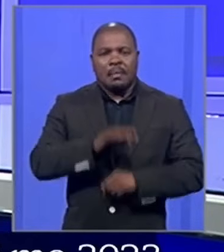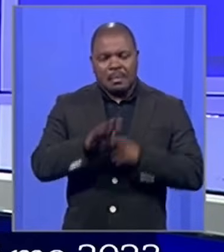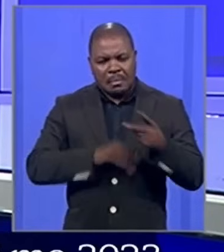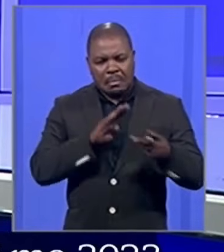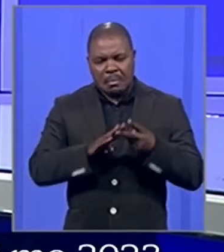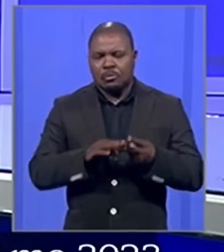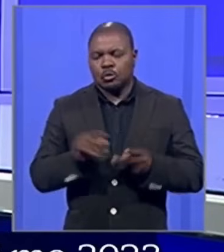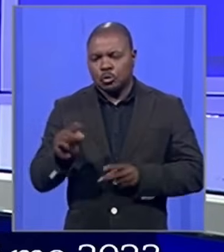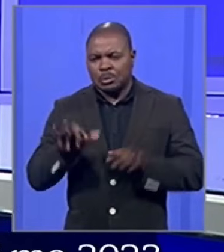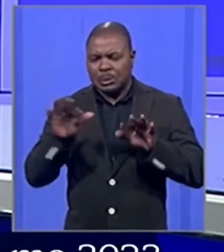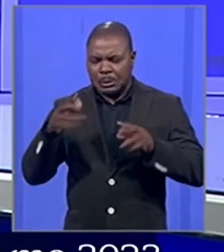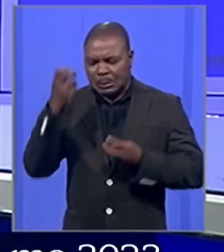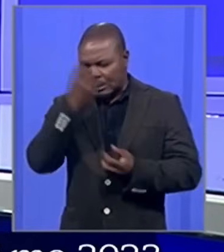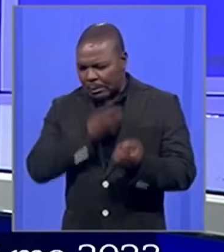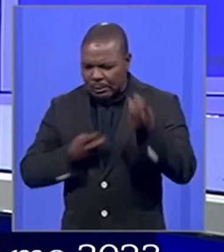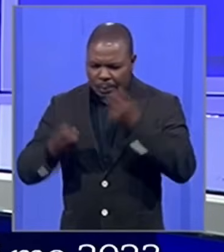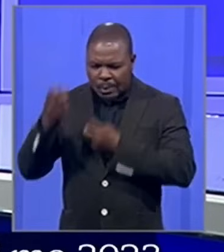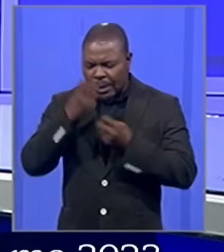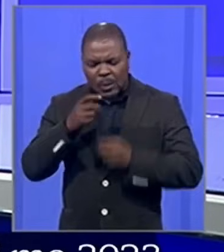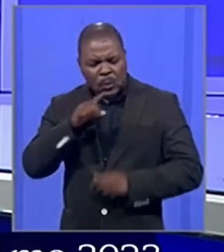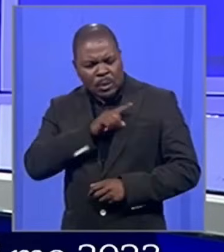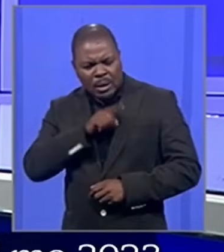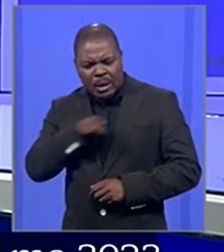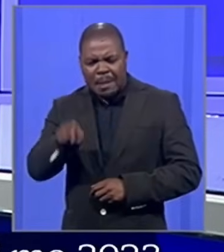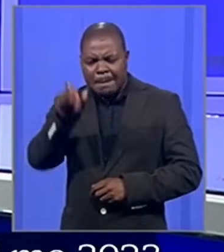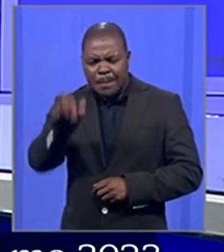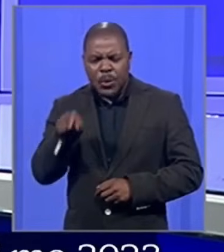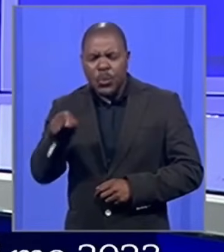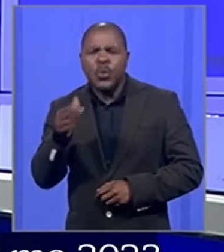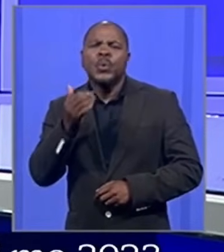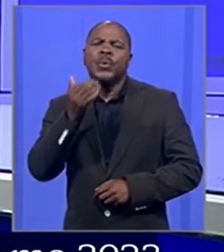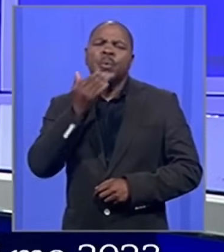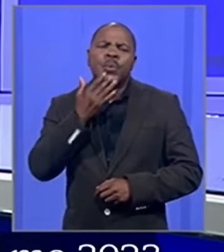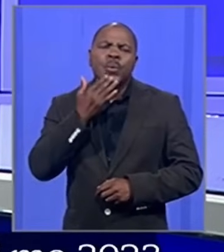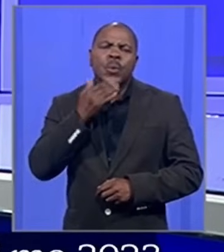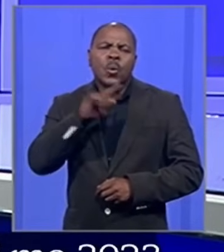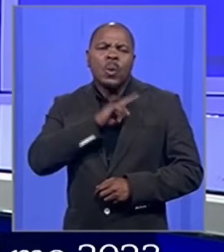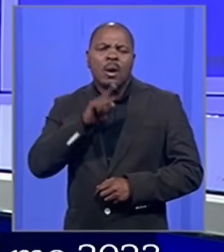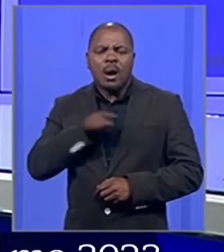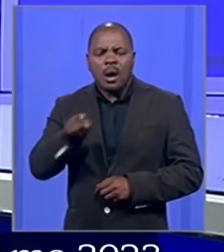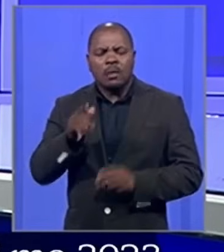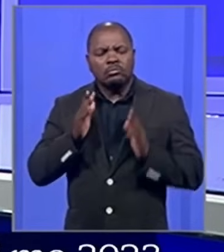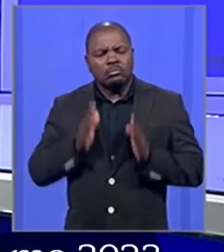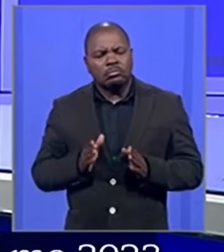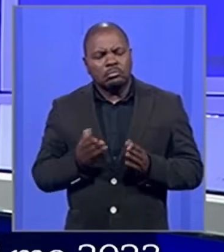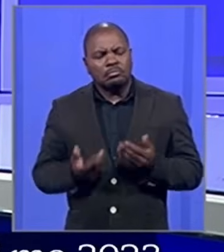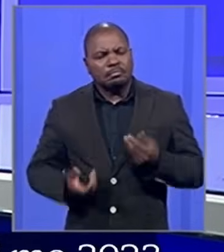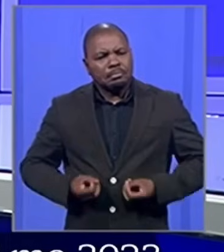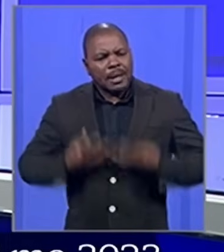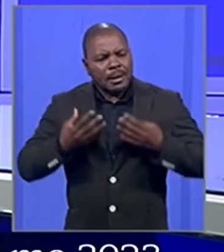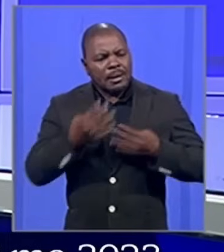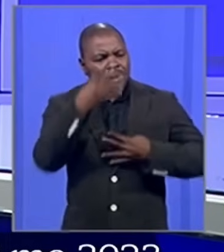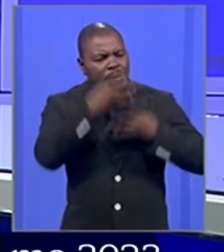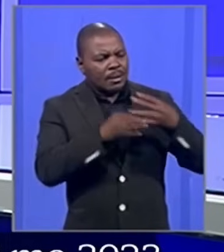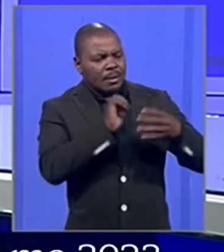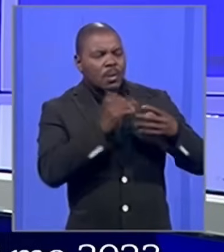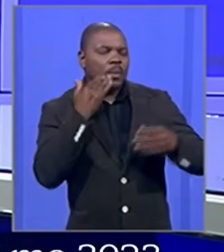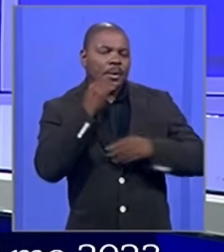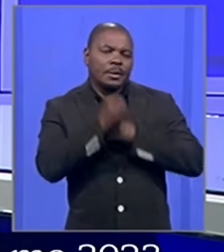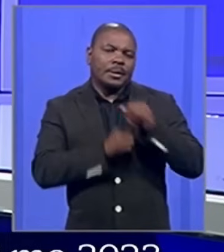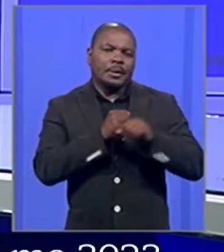gangwe fela letsholo la go batla dikarabo tsa gore setopo seno se se fitlhetsweng kwa seleng ya gagwe ka motsheganong